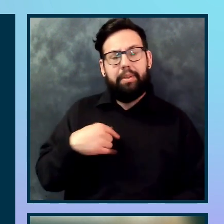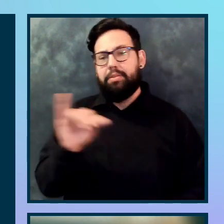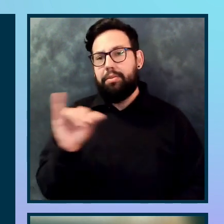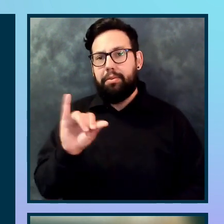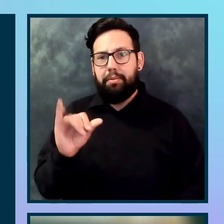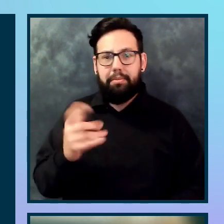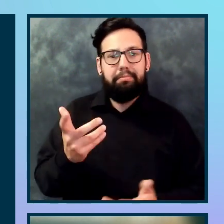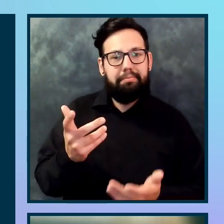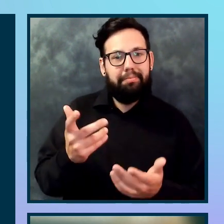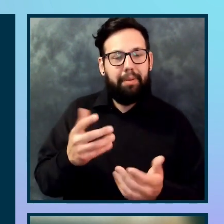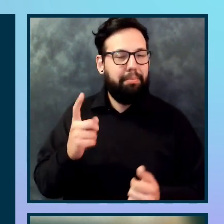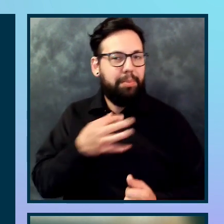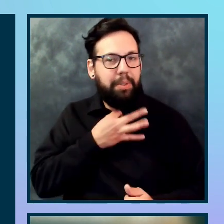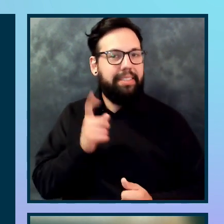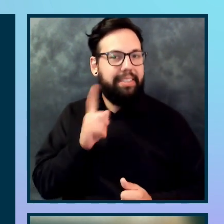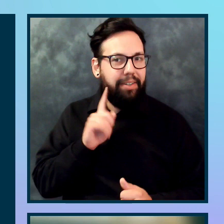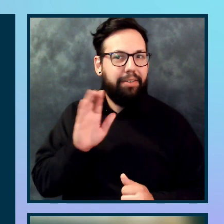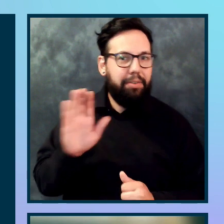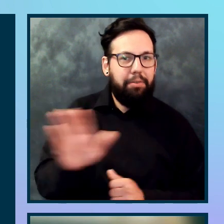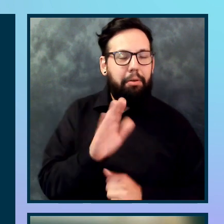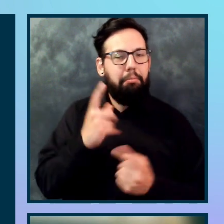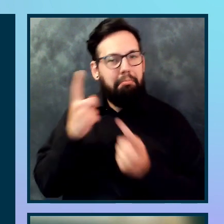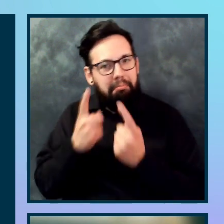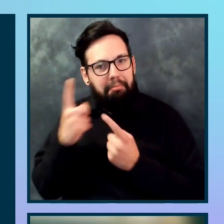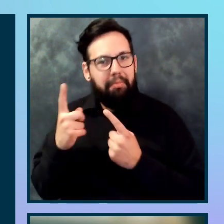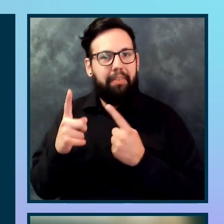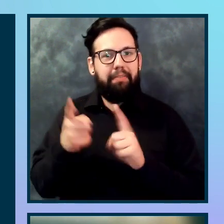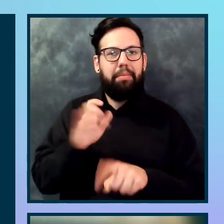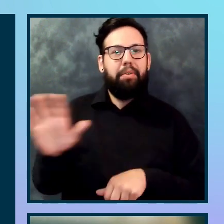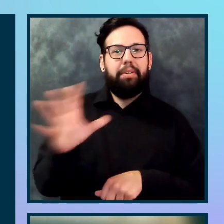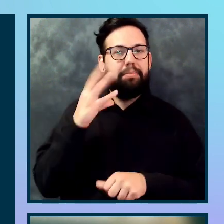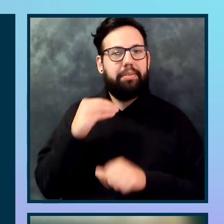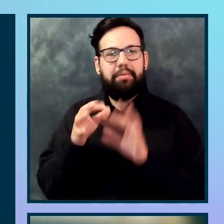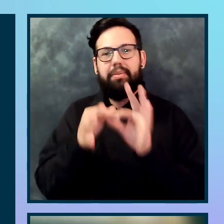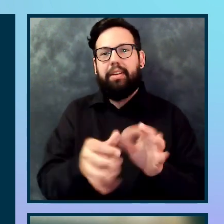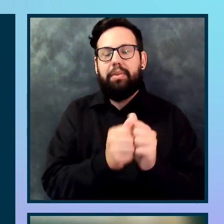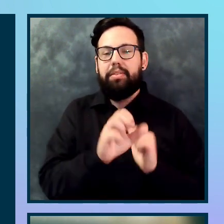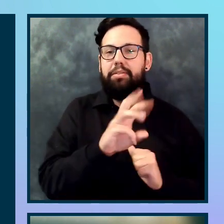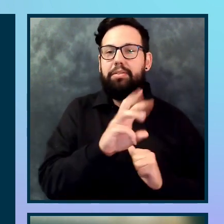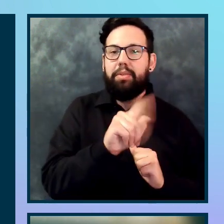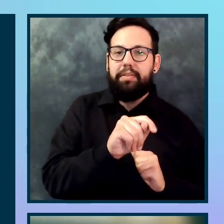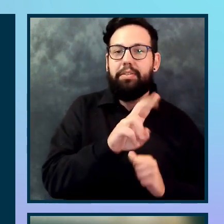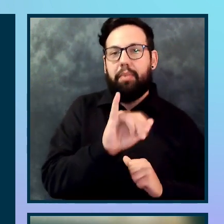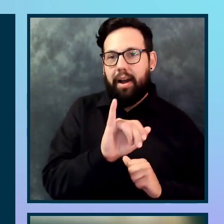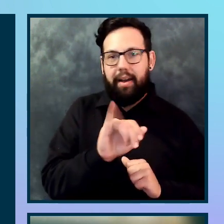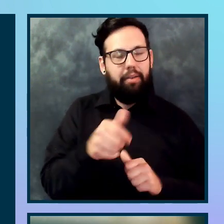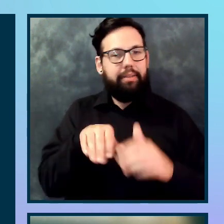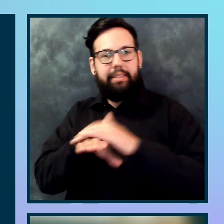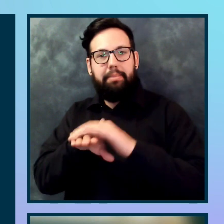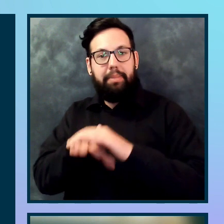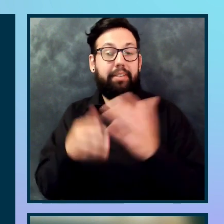and accessibility, anything that you've learned from your experience, I'd love to hear it. So with